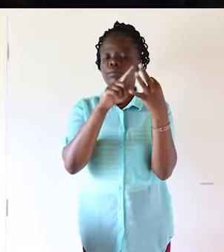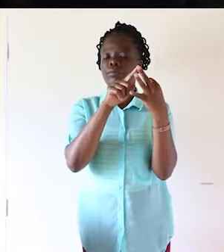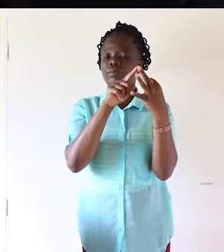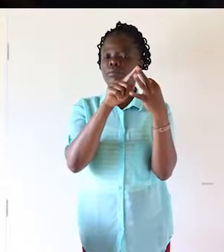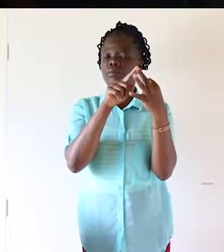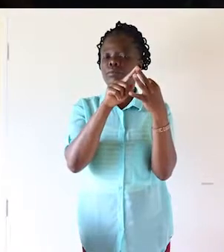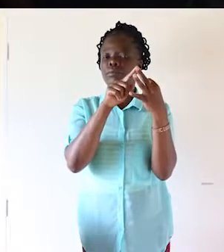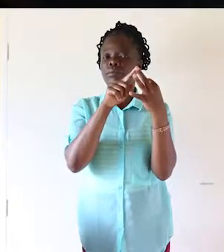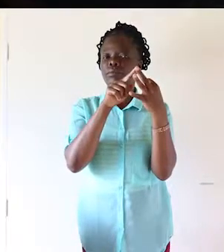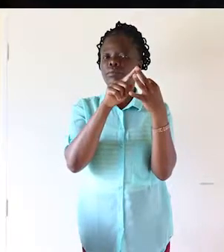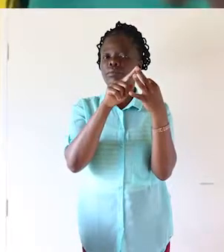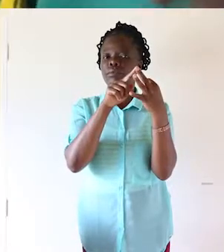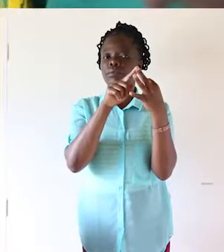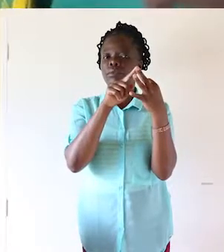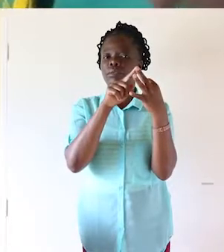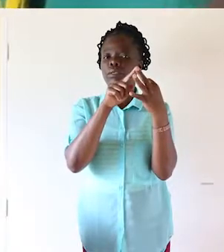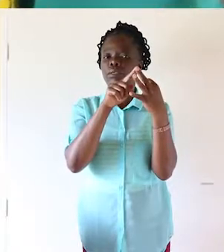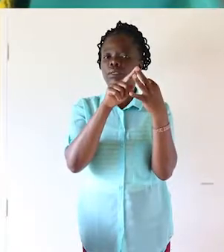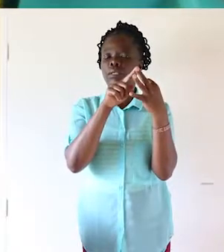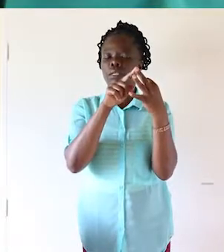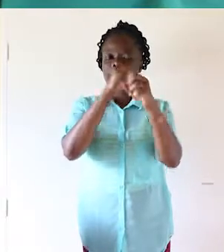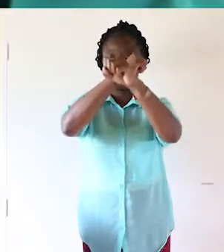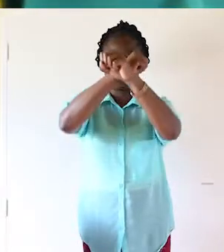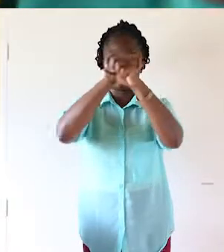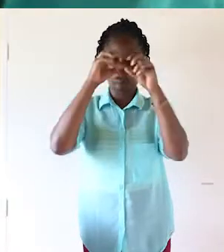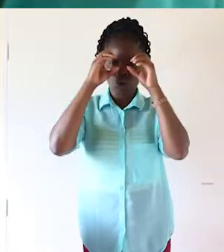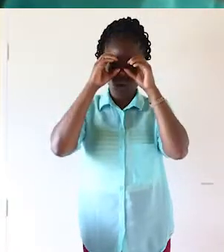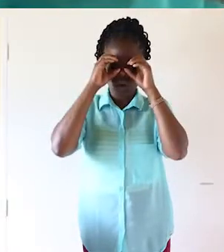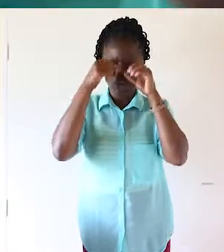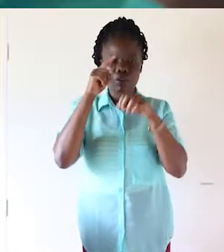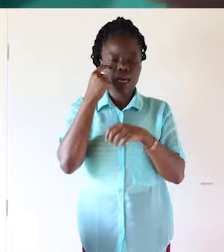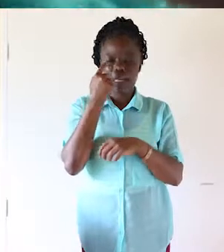put it down. Then we have the safety goggles for the eyes.